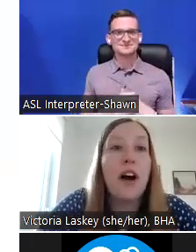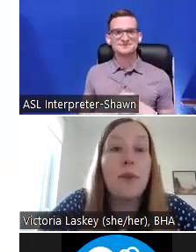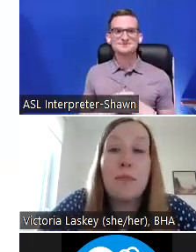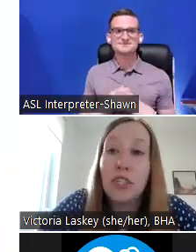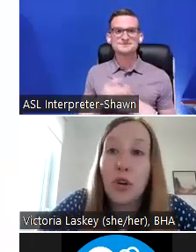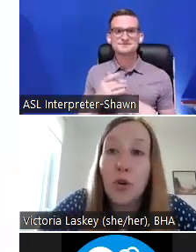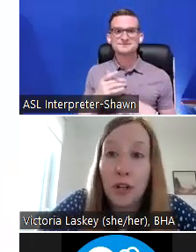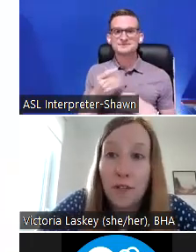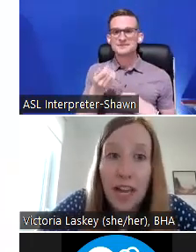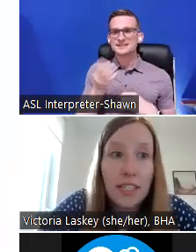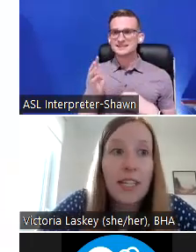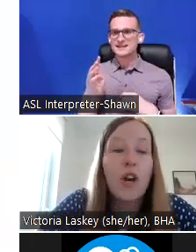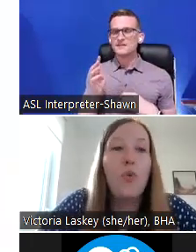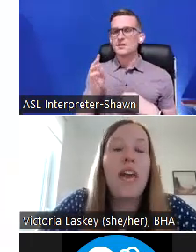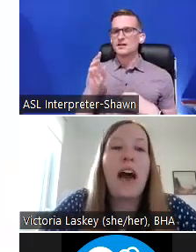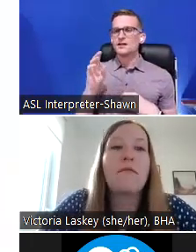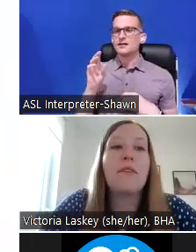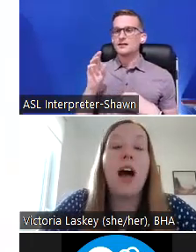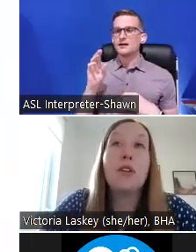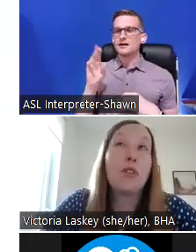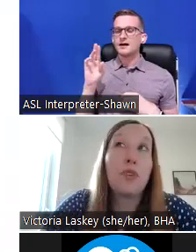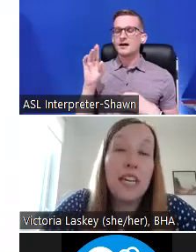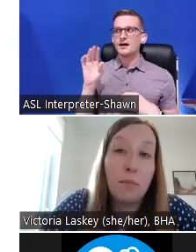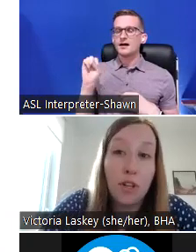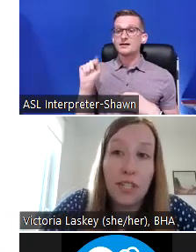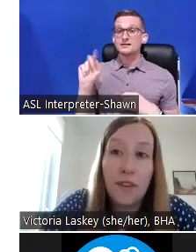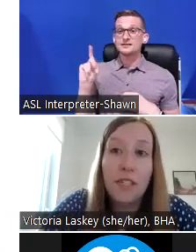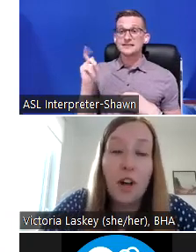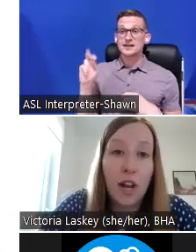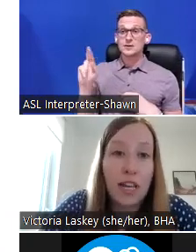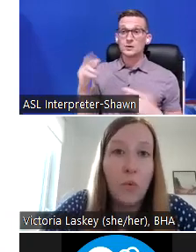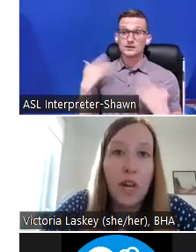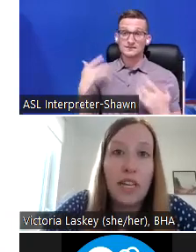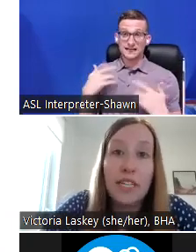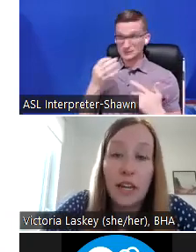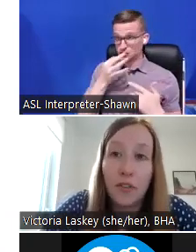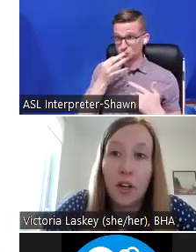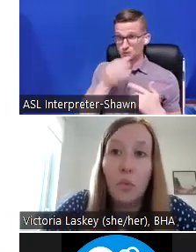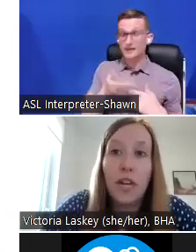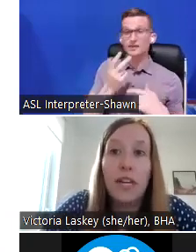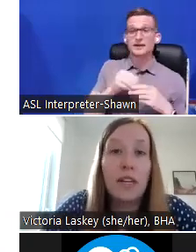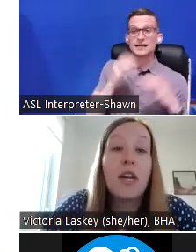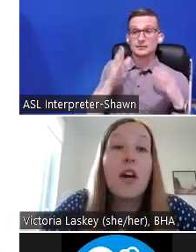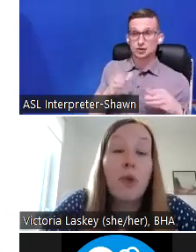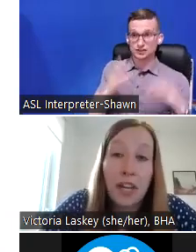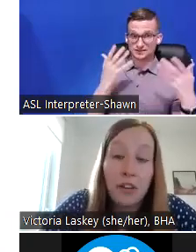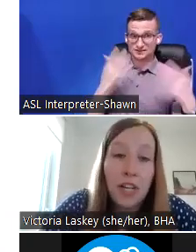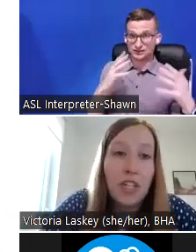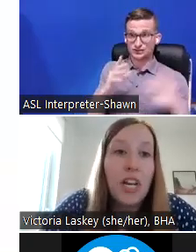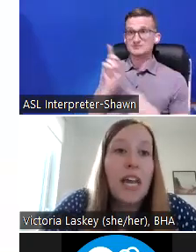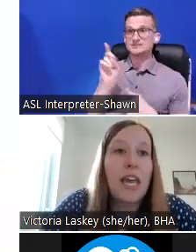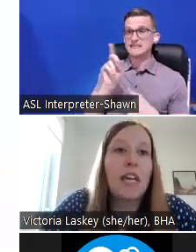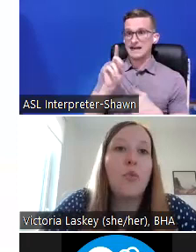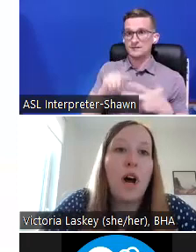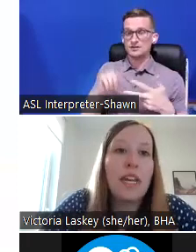of upcoming stakeholder events. We have held 3 in-person events already, one in Denver, one in